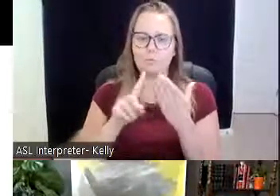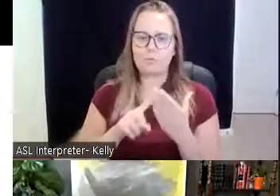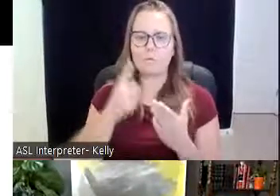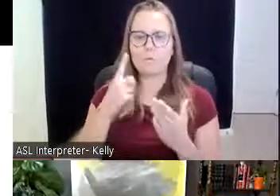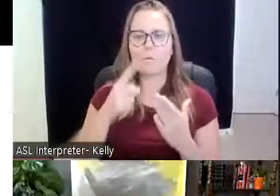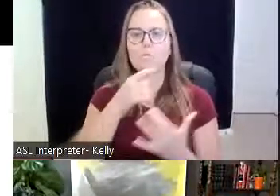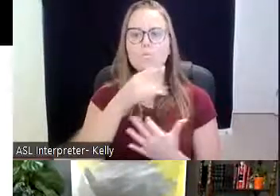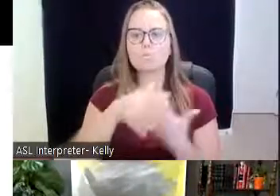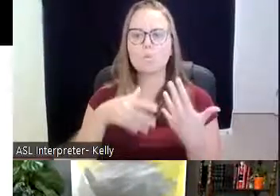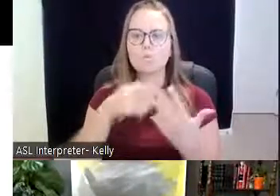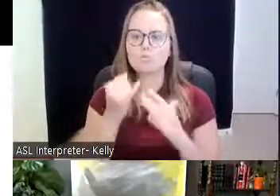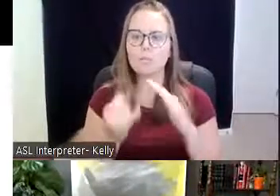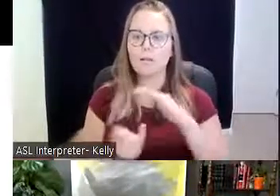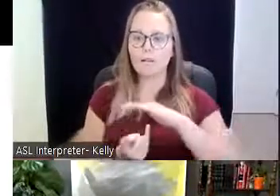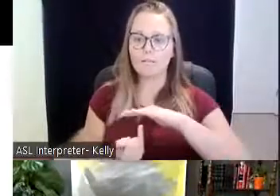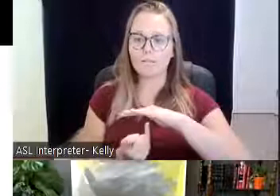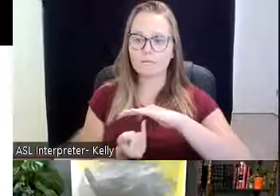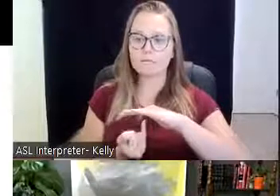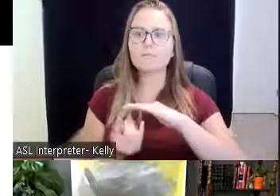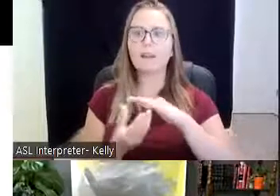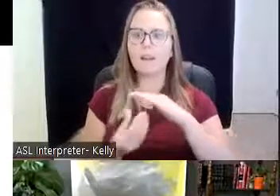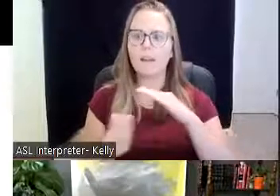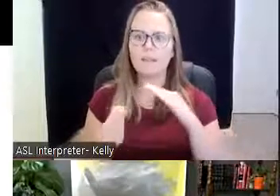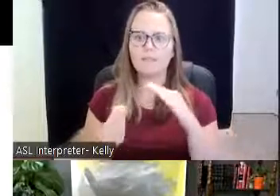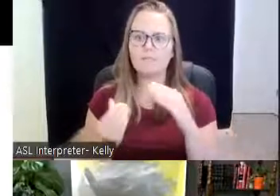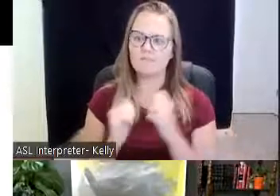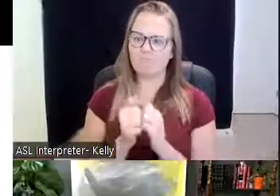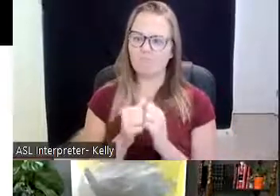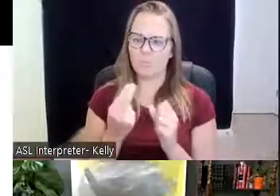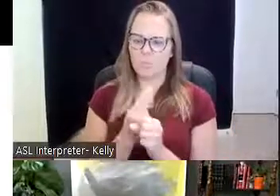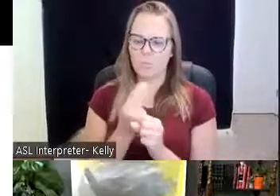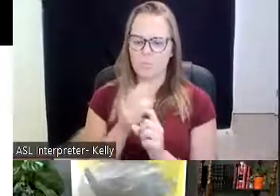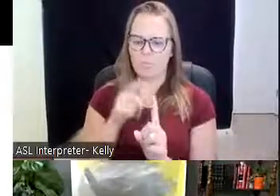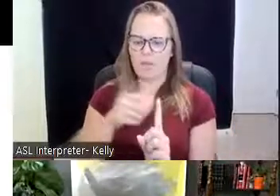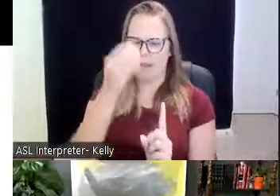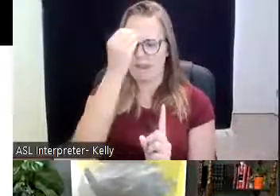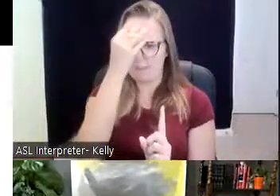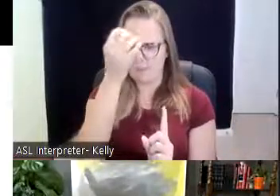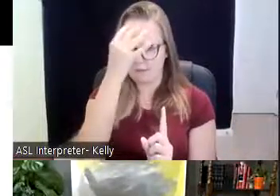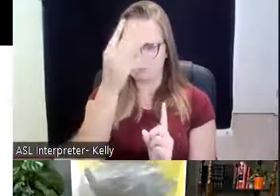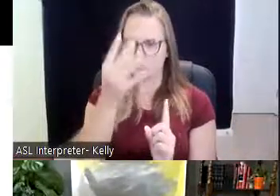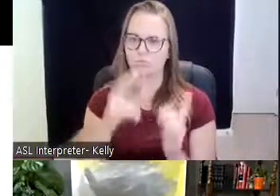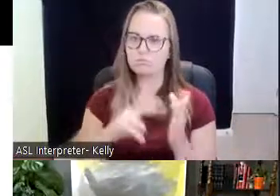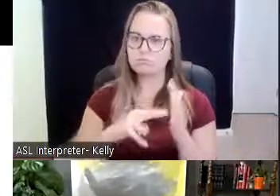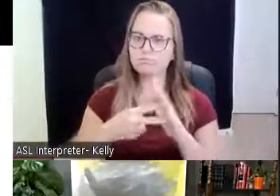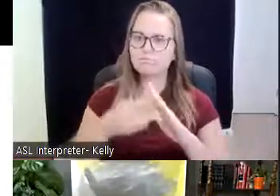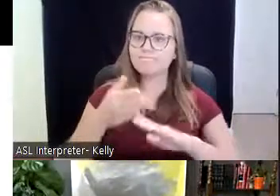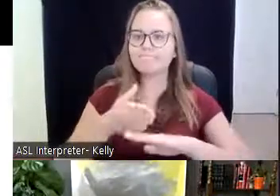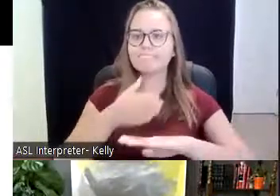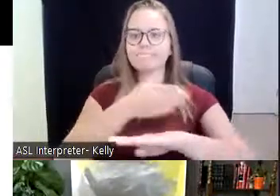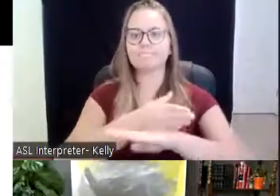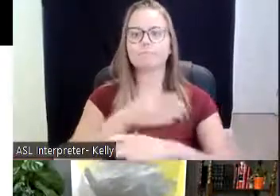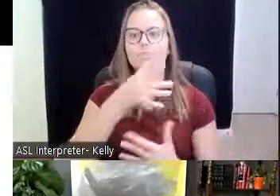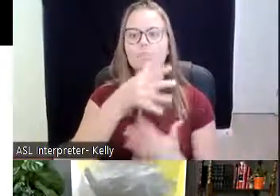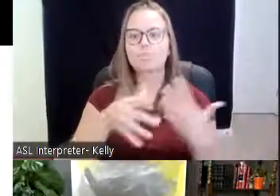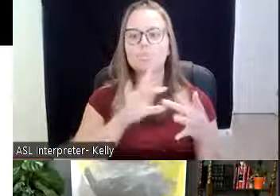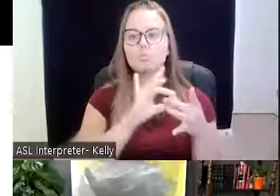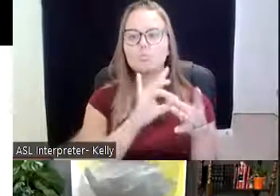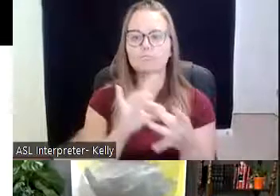social isolation, and of course, how we can use that to potentially improve social